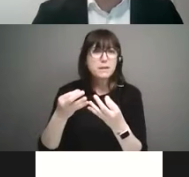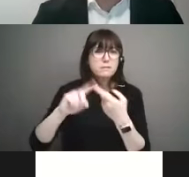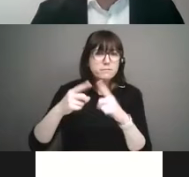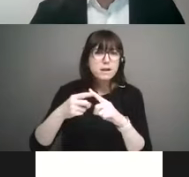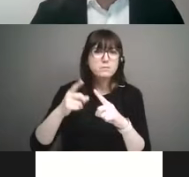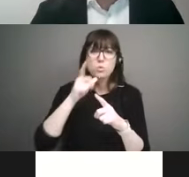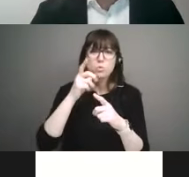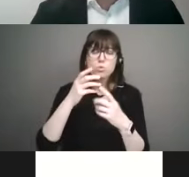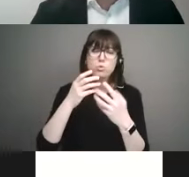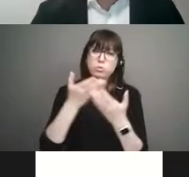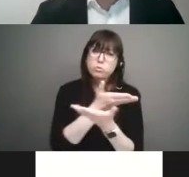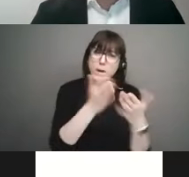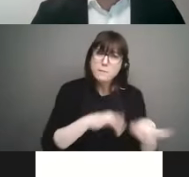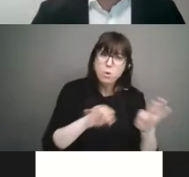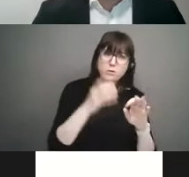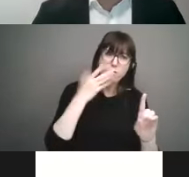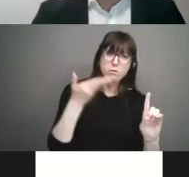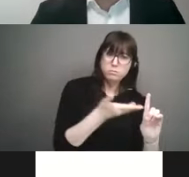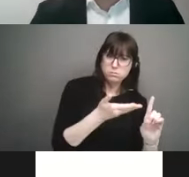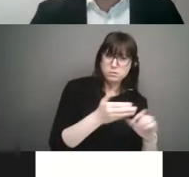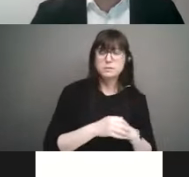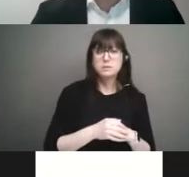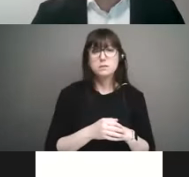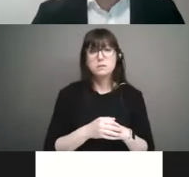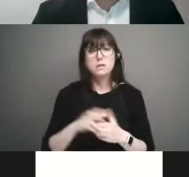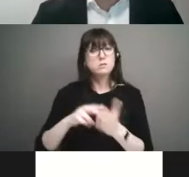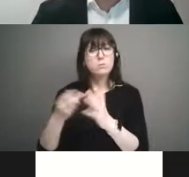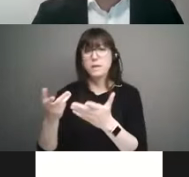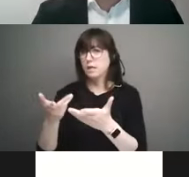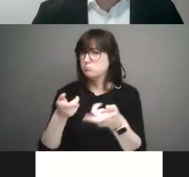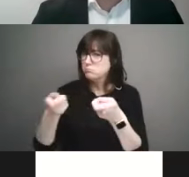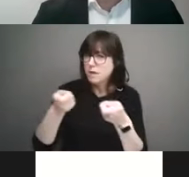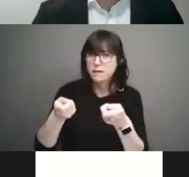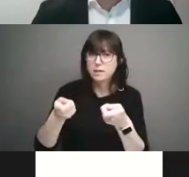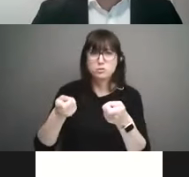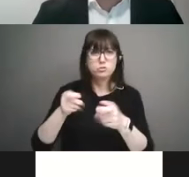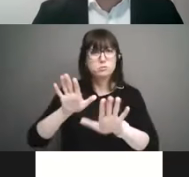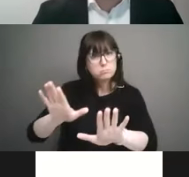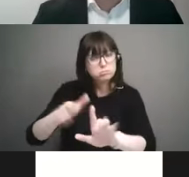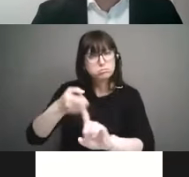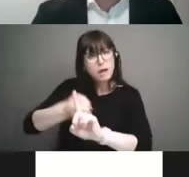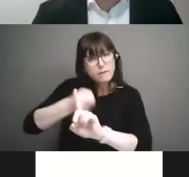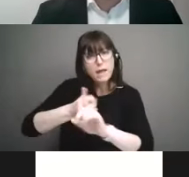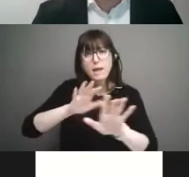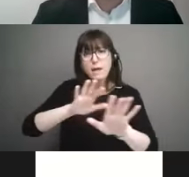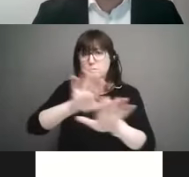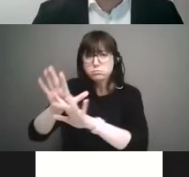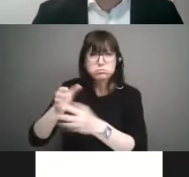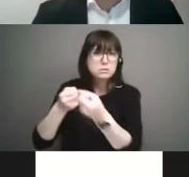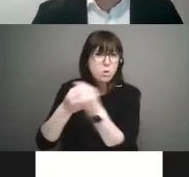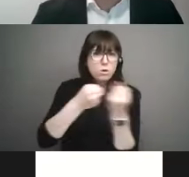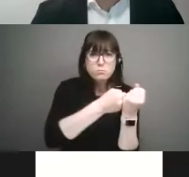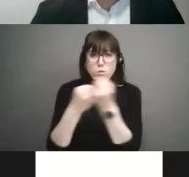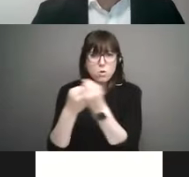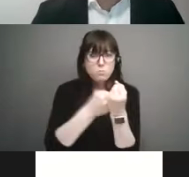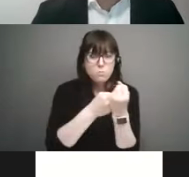life, so that they are able to coordinate and deal with those people as they're carrying out their duties as your